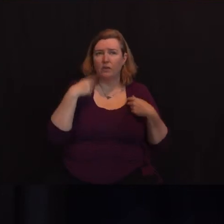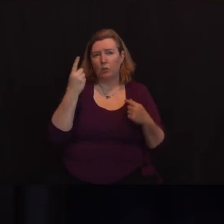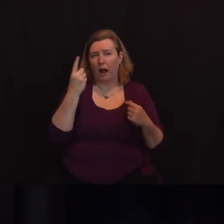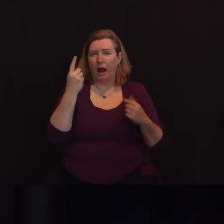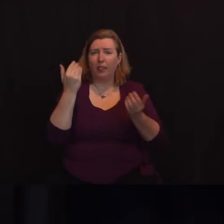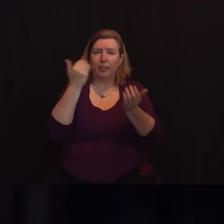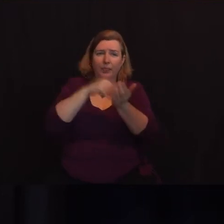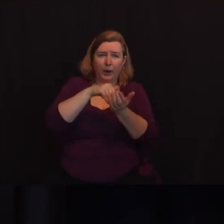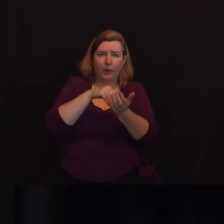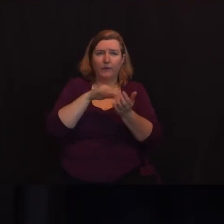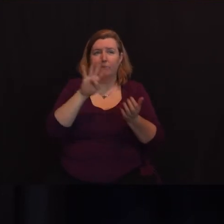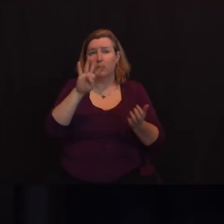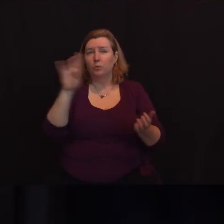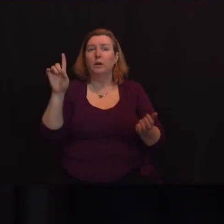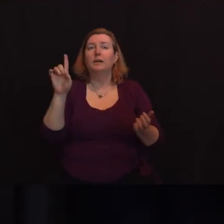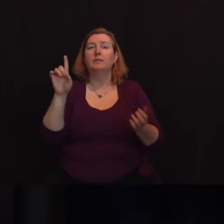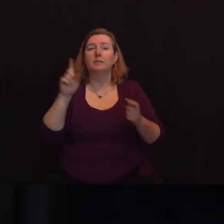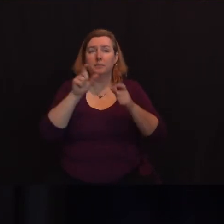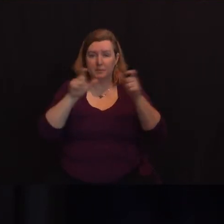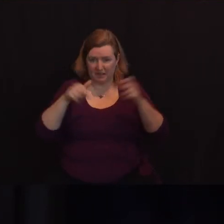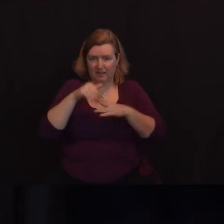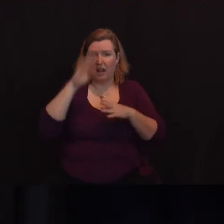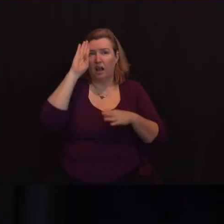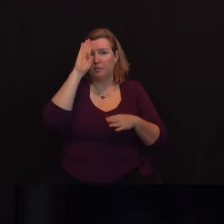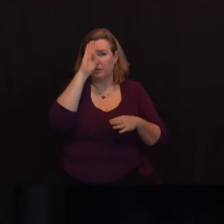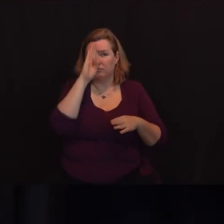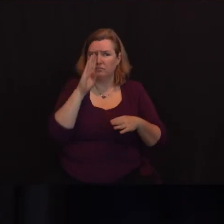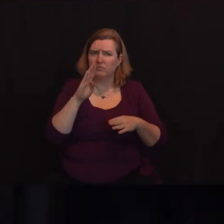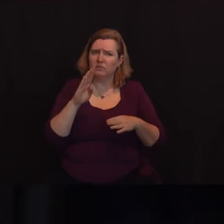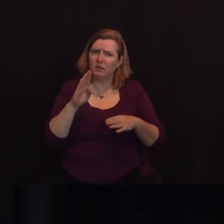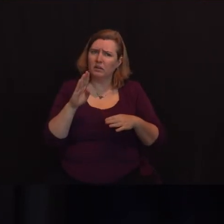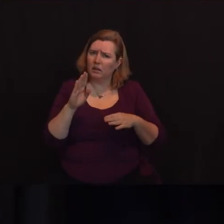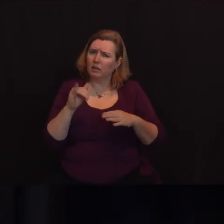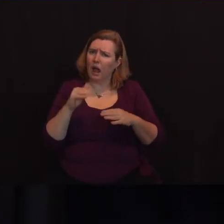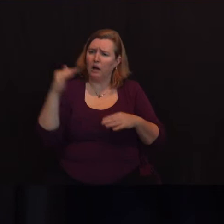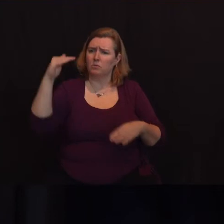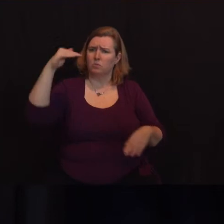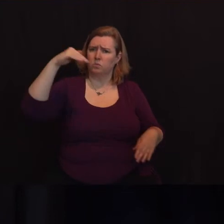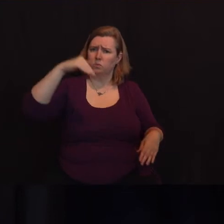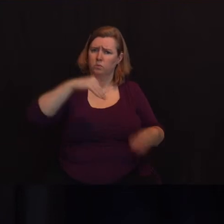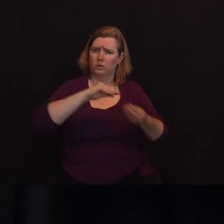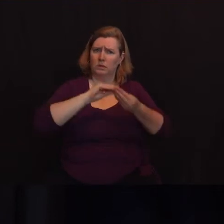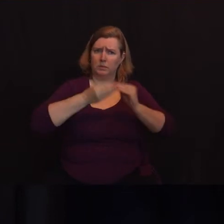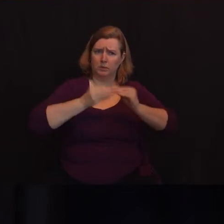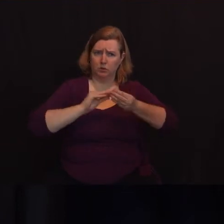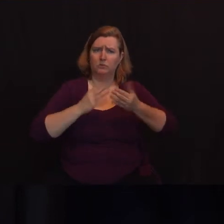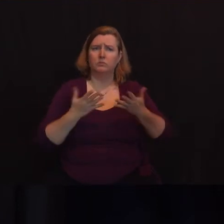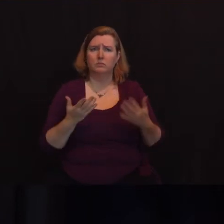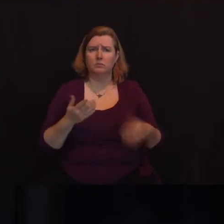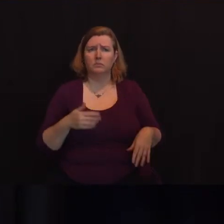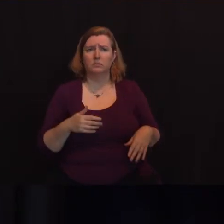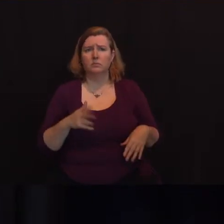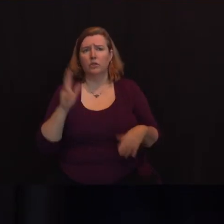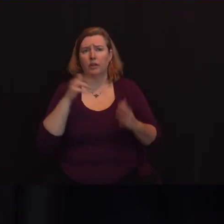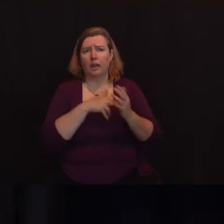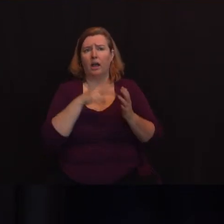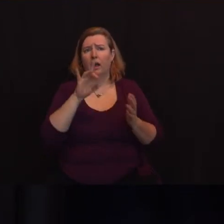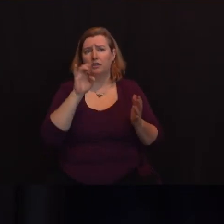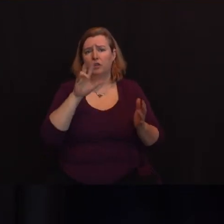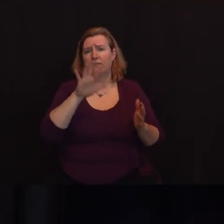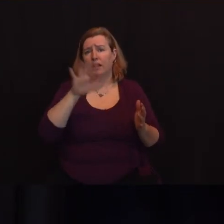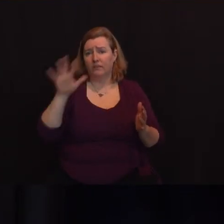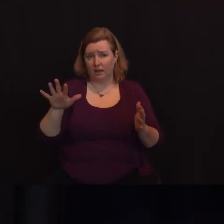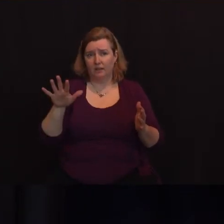hospitalizations. These numbers are down again today. There are 3,855 reports of